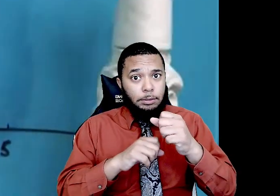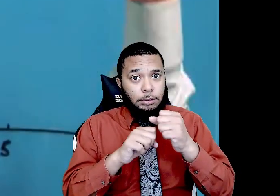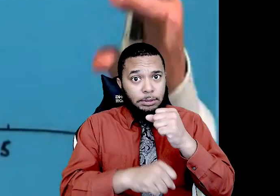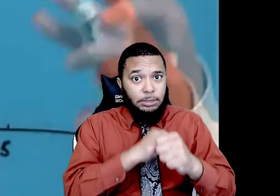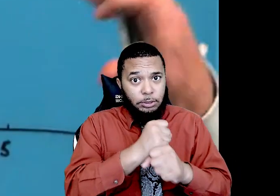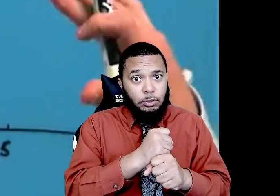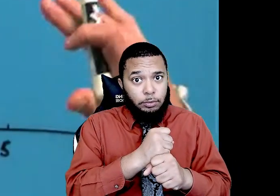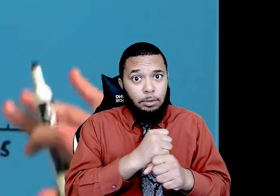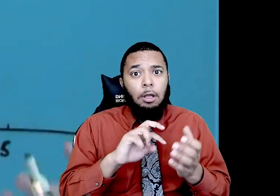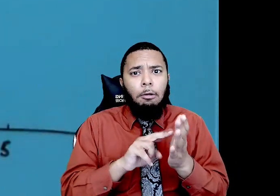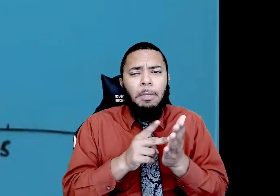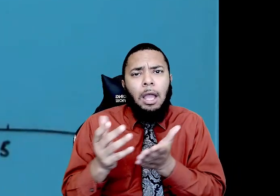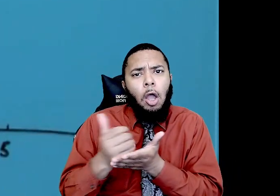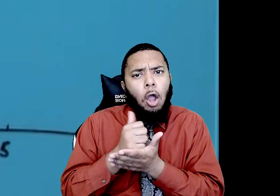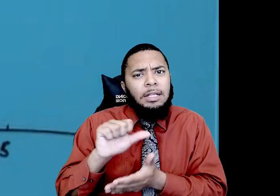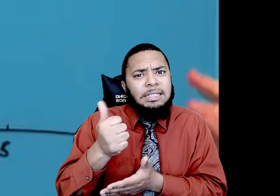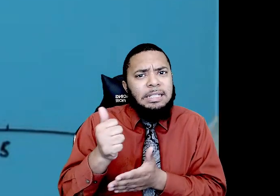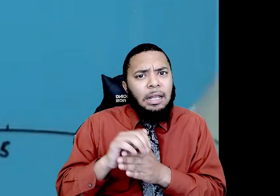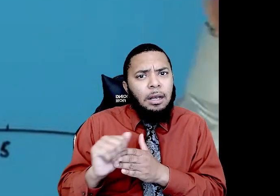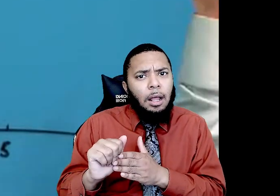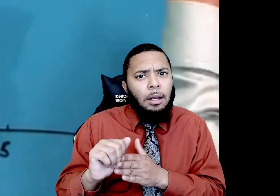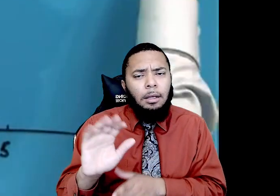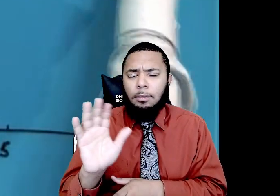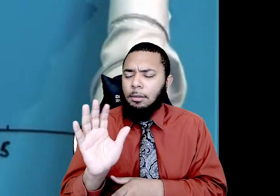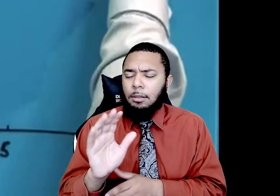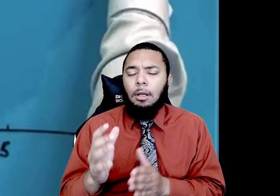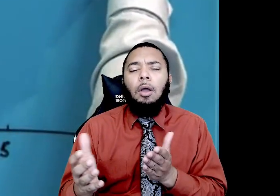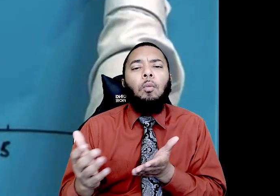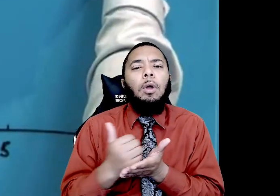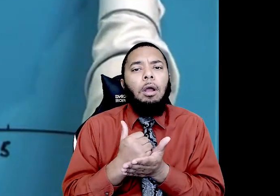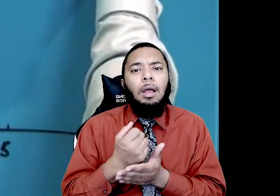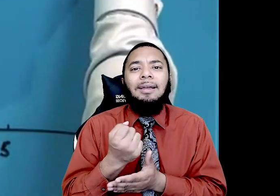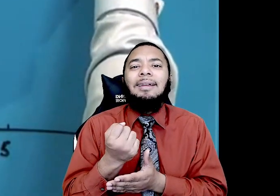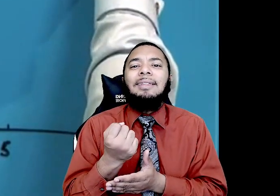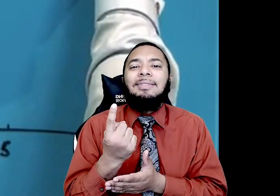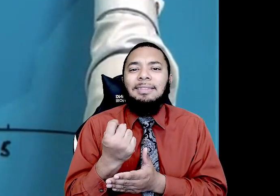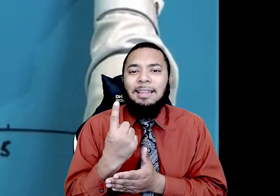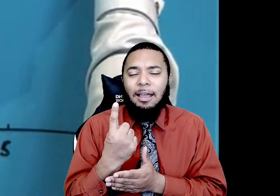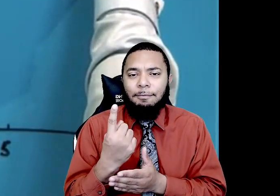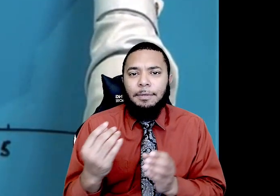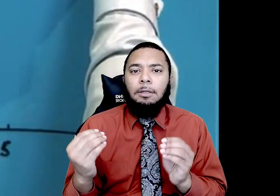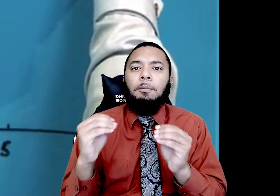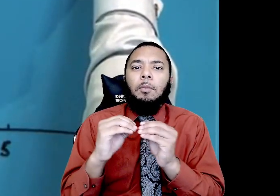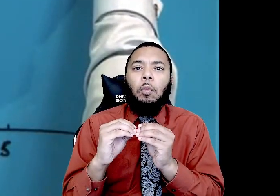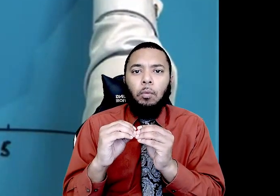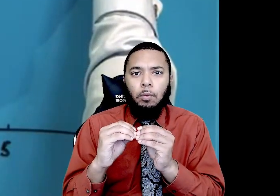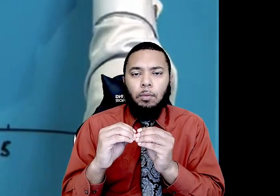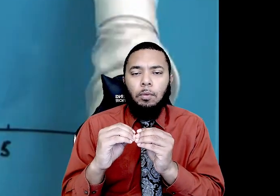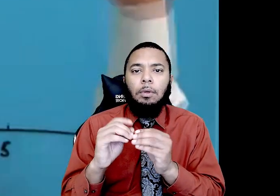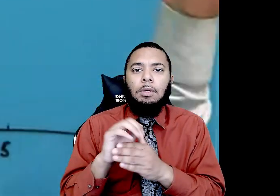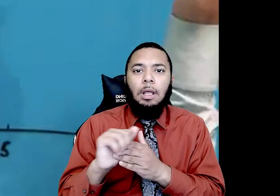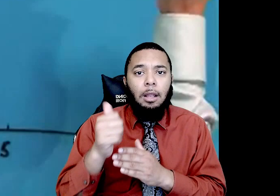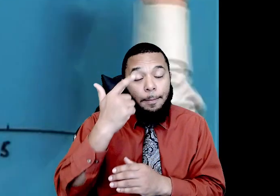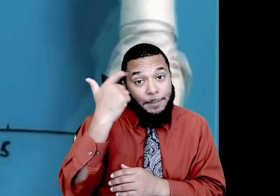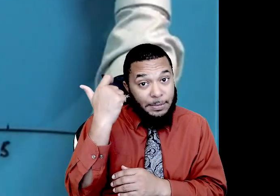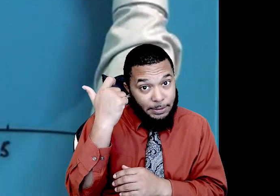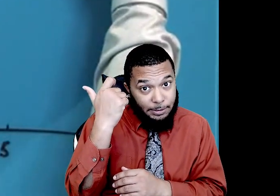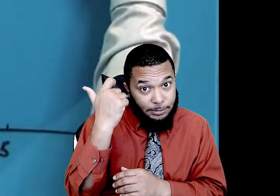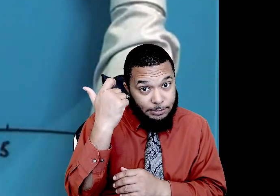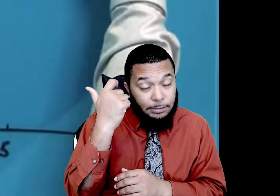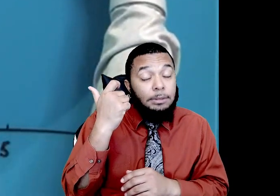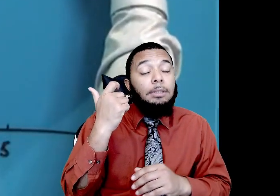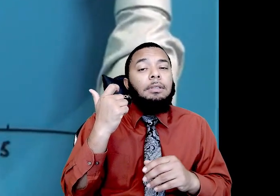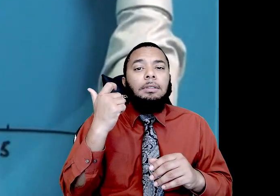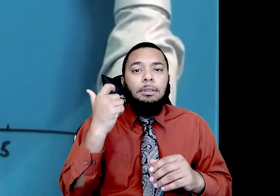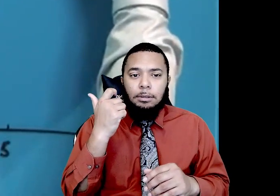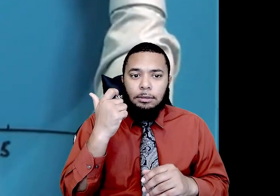we didn't just get 10 extra dollars, we got 11 extra dollars, because 10% of $110 is $11.